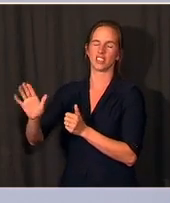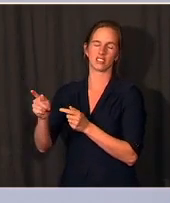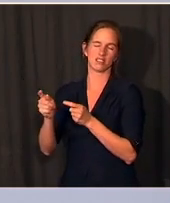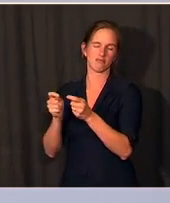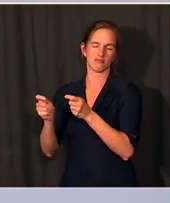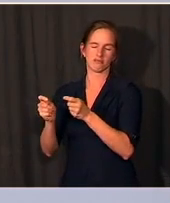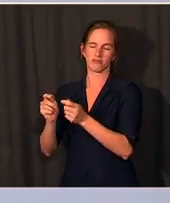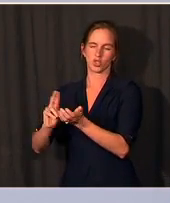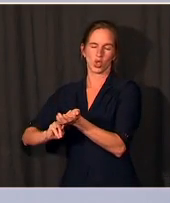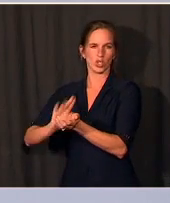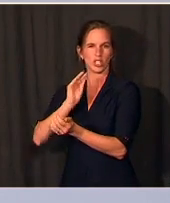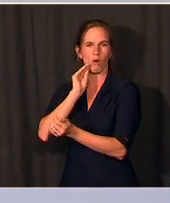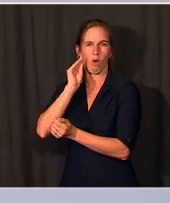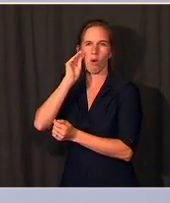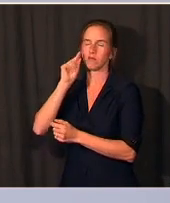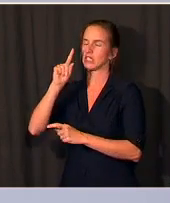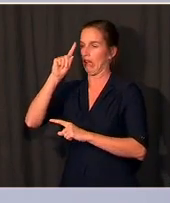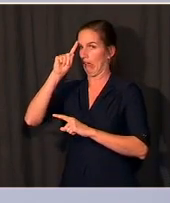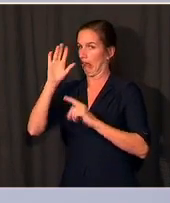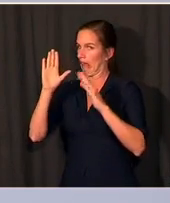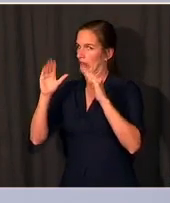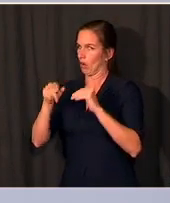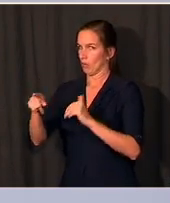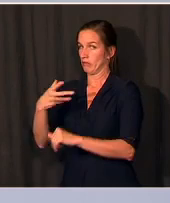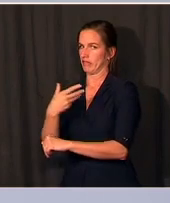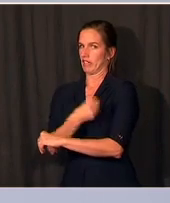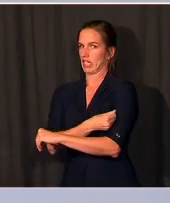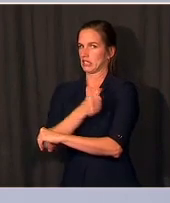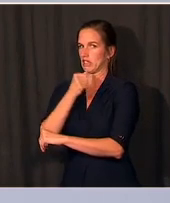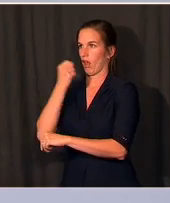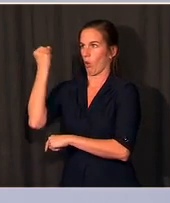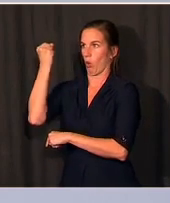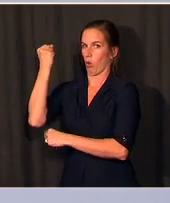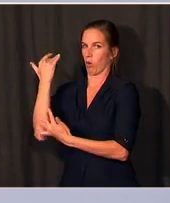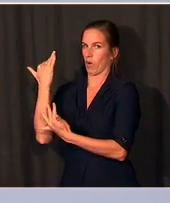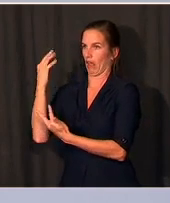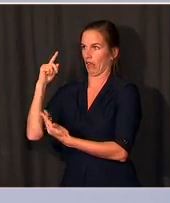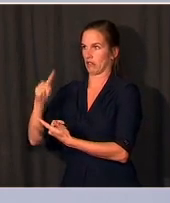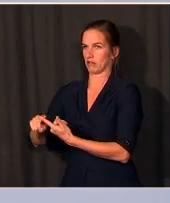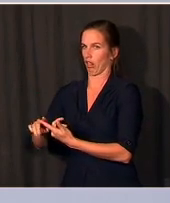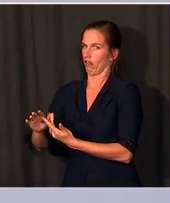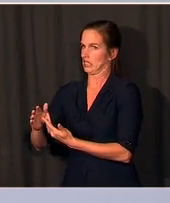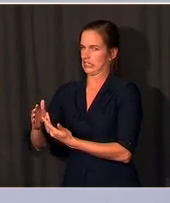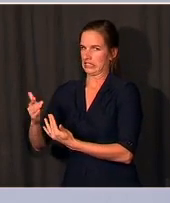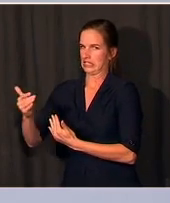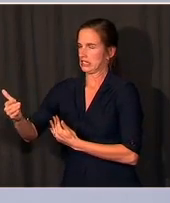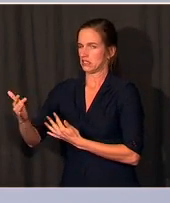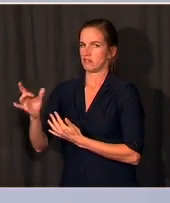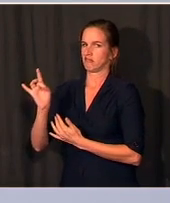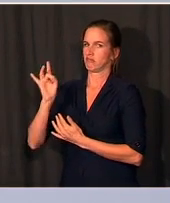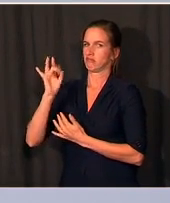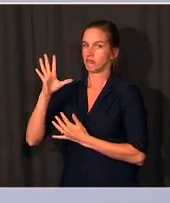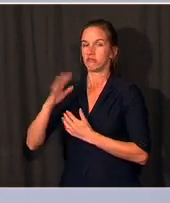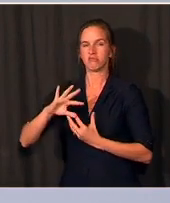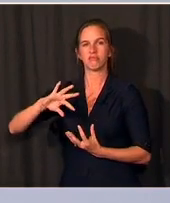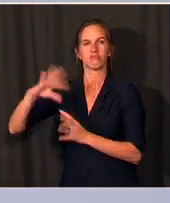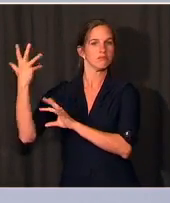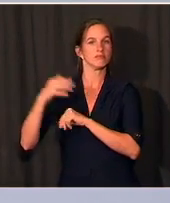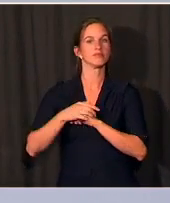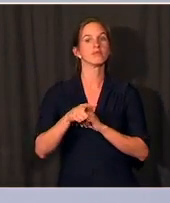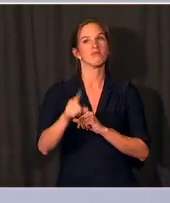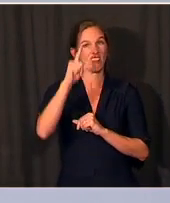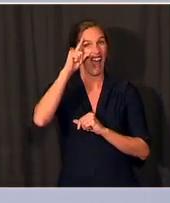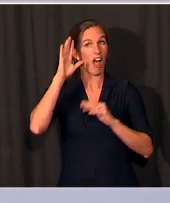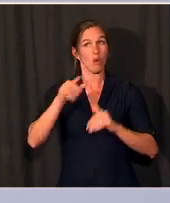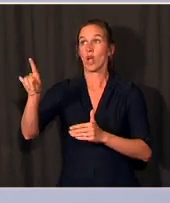And I hope he doesn't handle this as badly as he's handled the nursing homes. But we're ready to provide it as soon as they let us know that